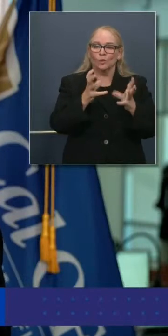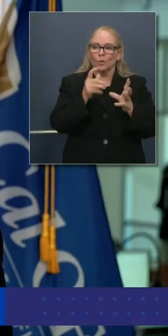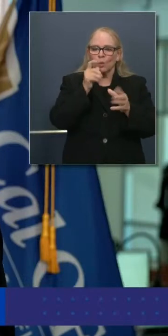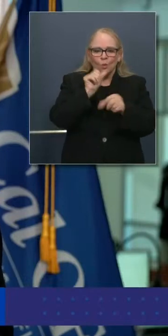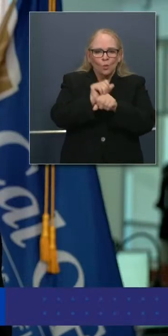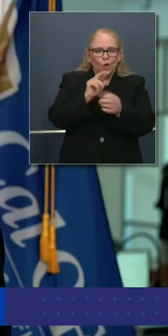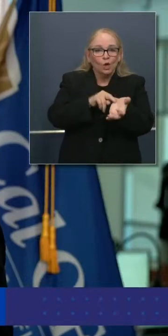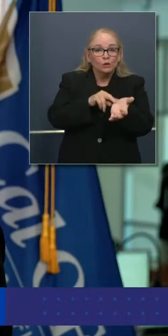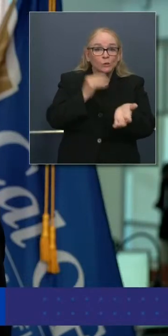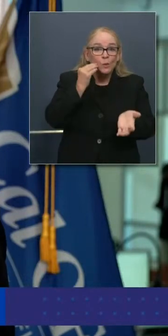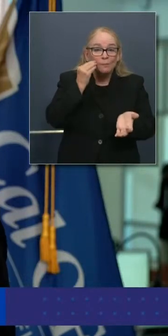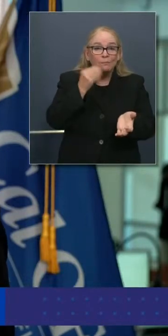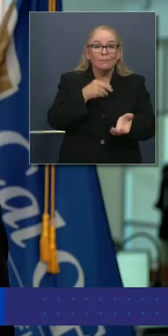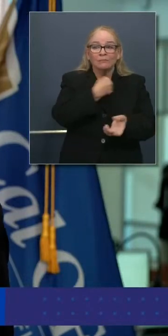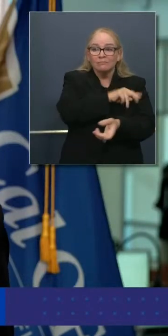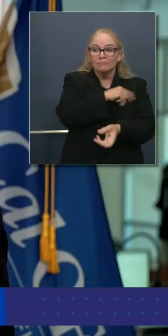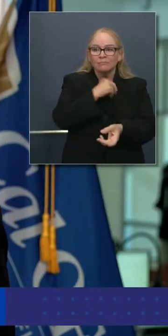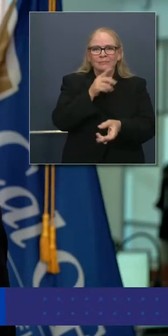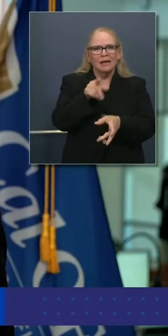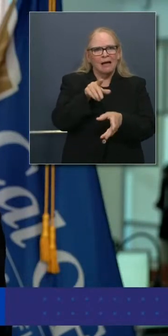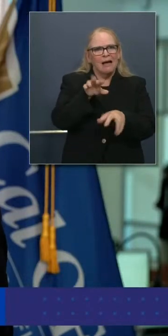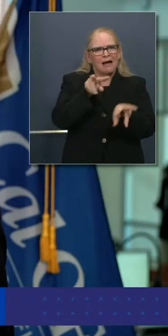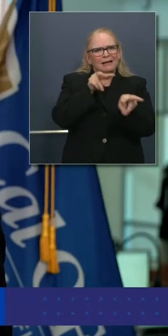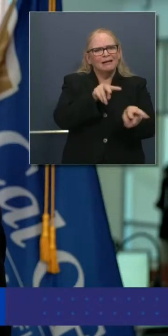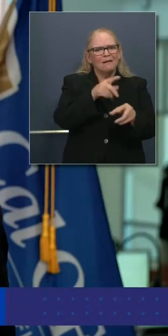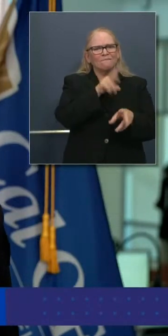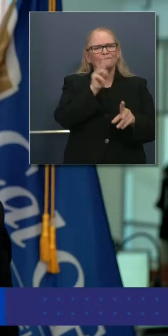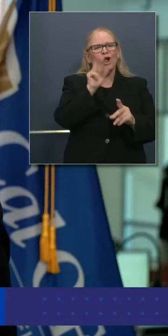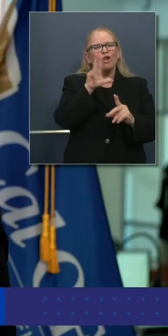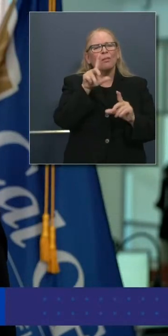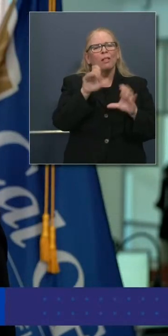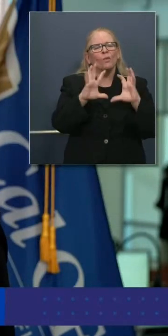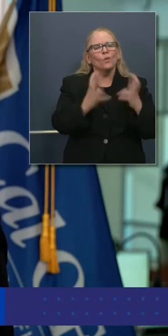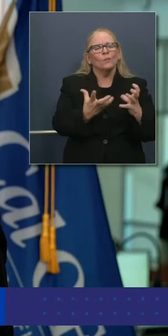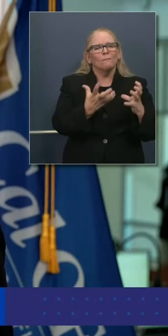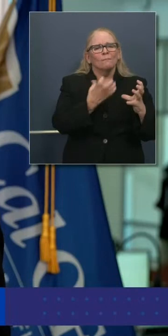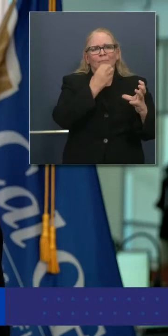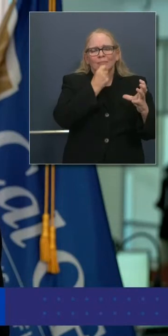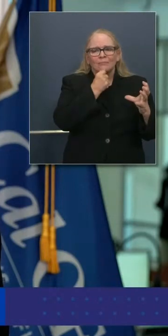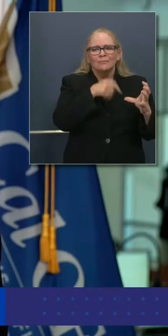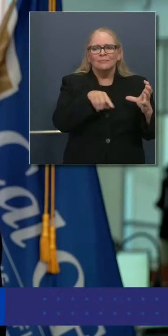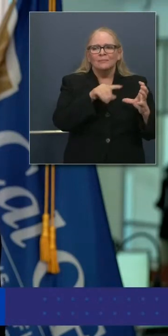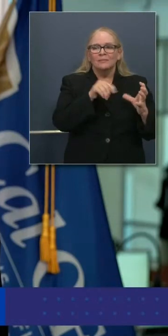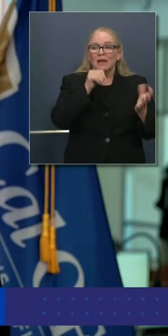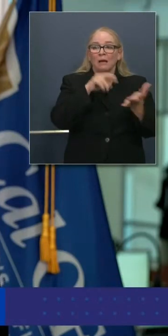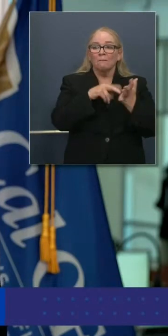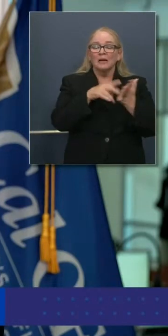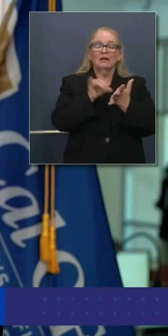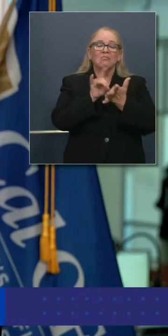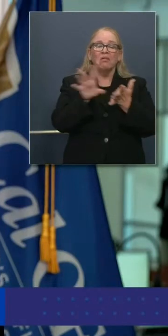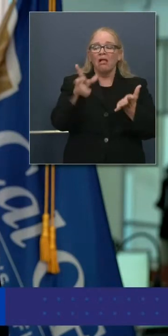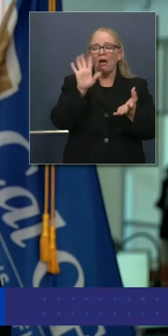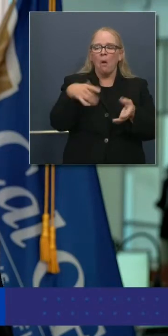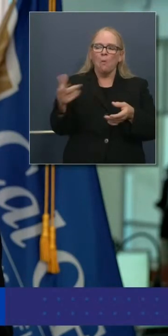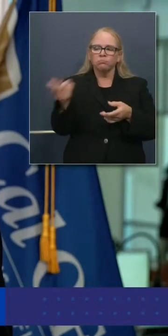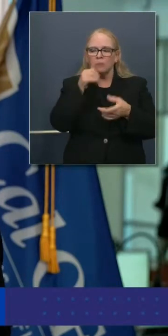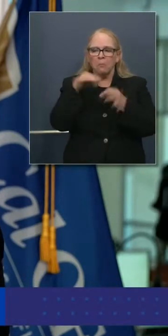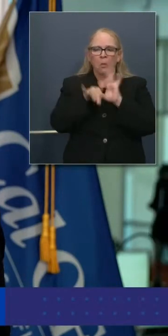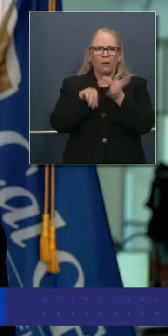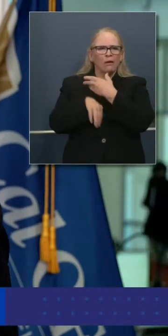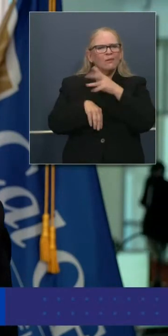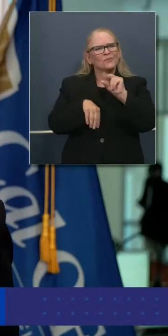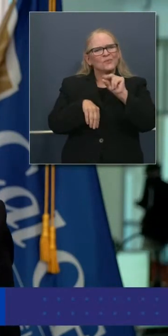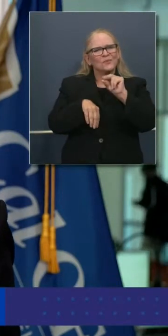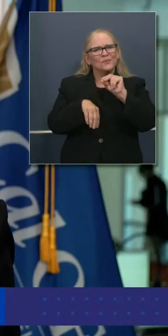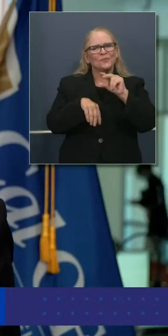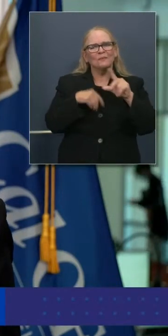by side. So we have set a set of priorities, not to exclude others from being tested entirely, only to say we know